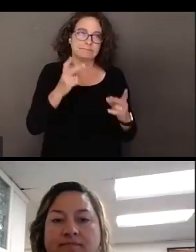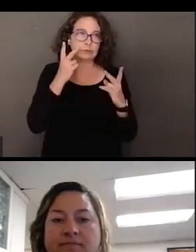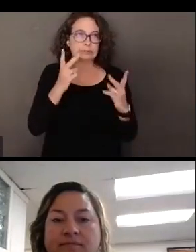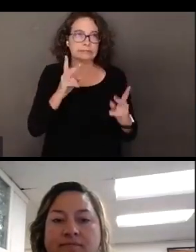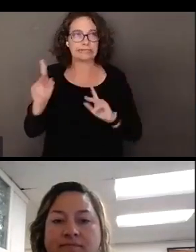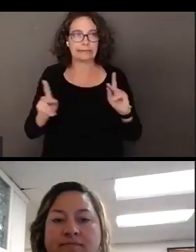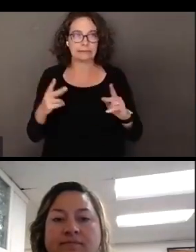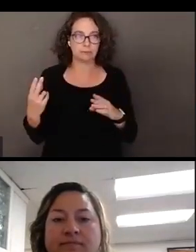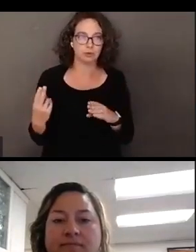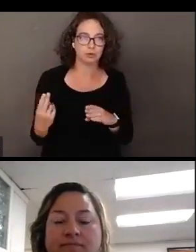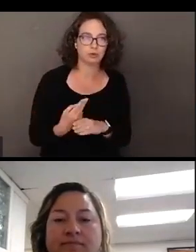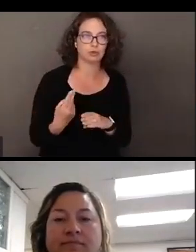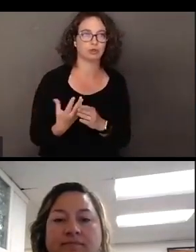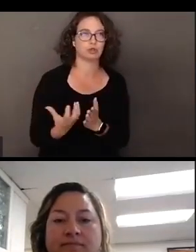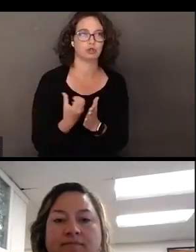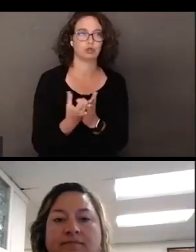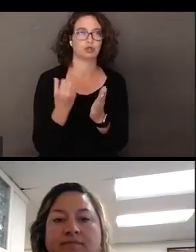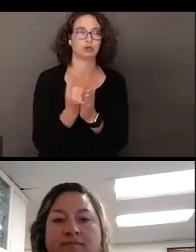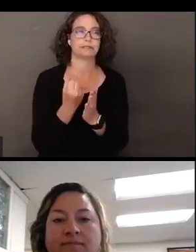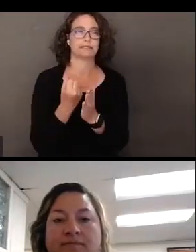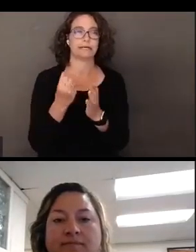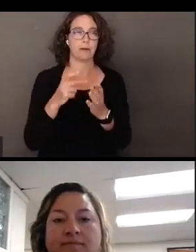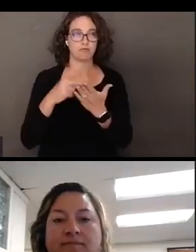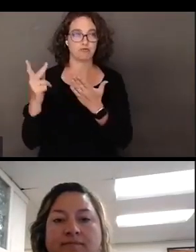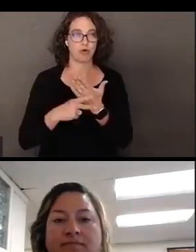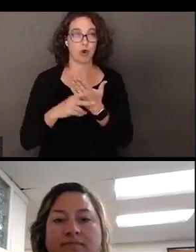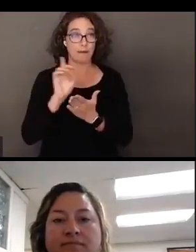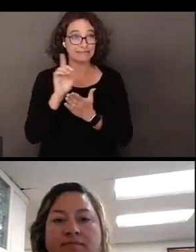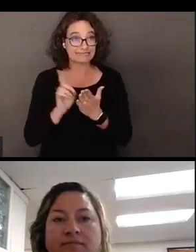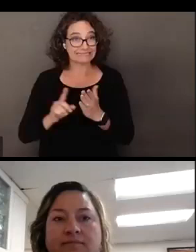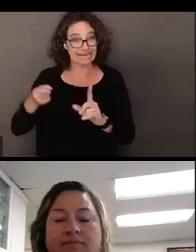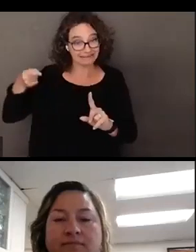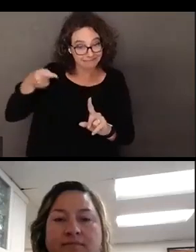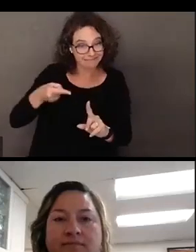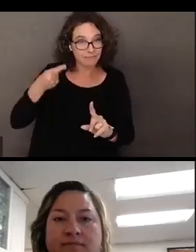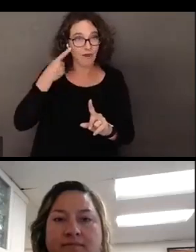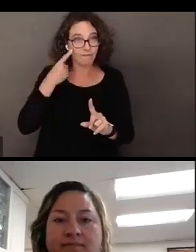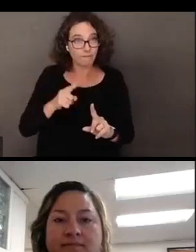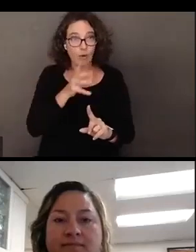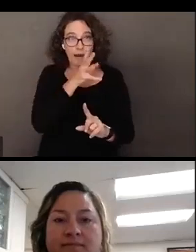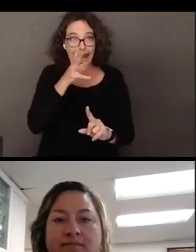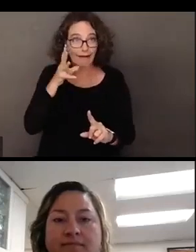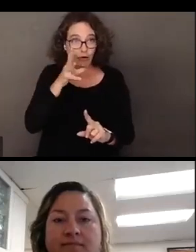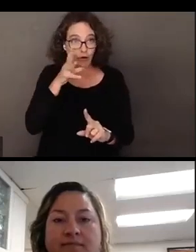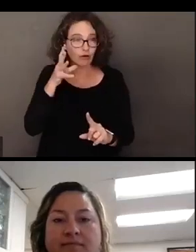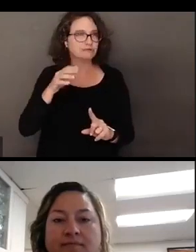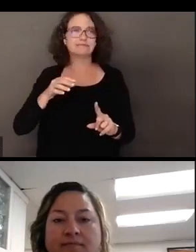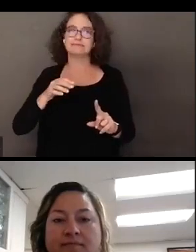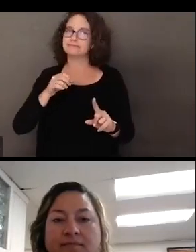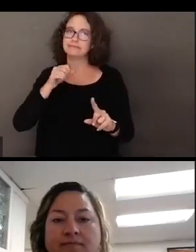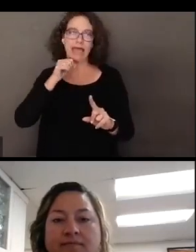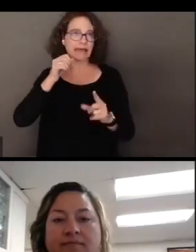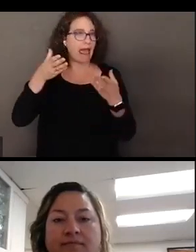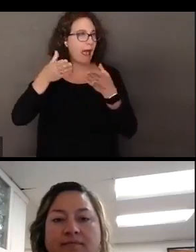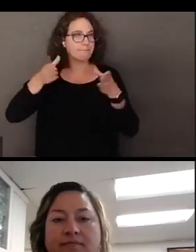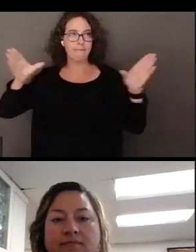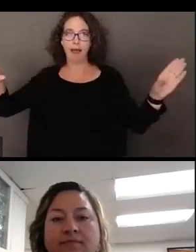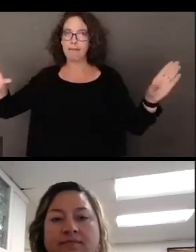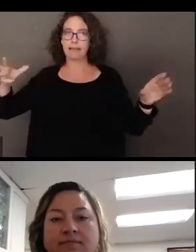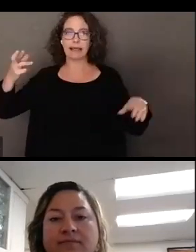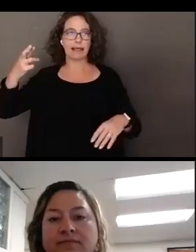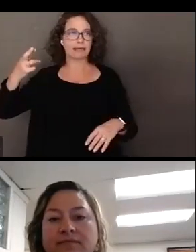is designed with agriculture at its core. It is not a publicly resourced, it